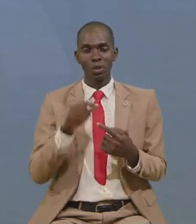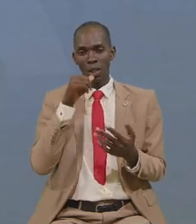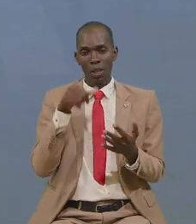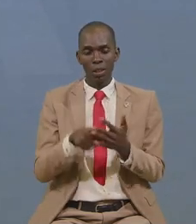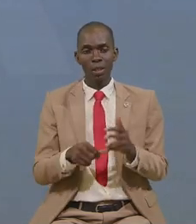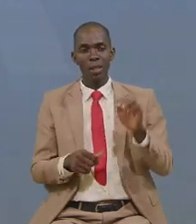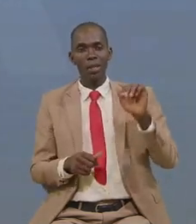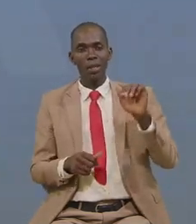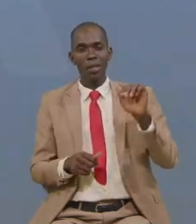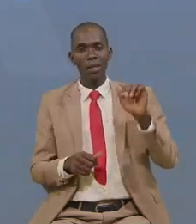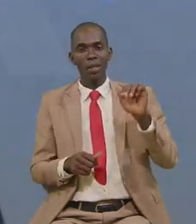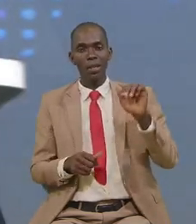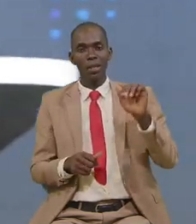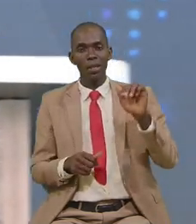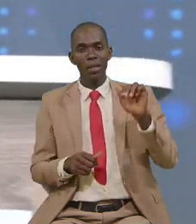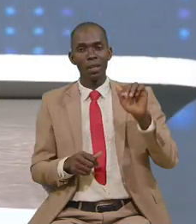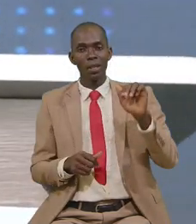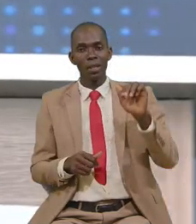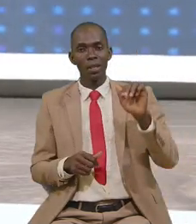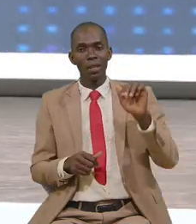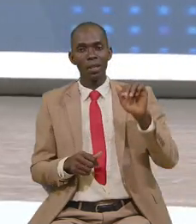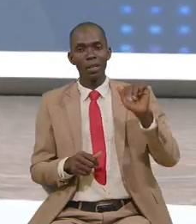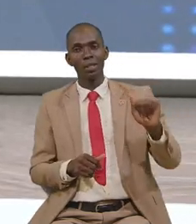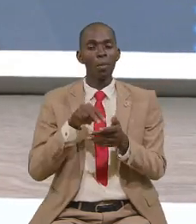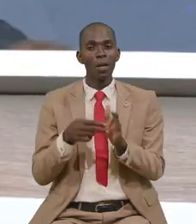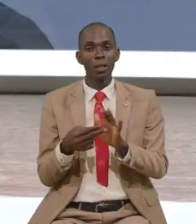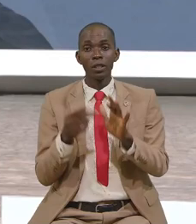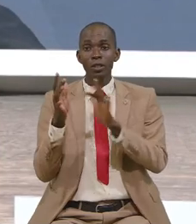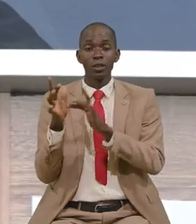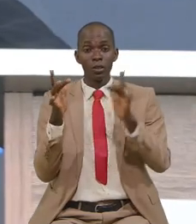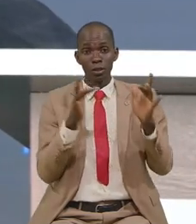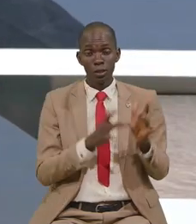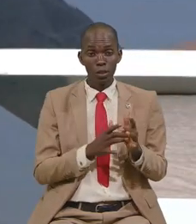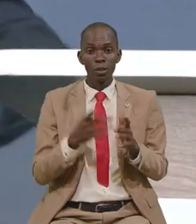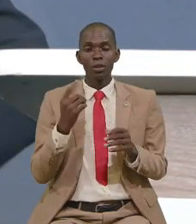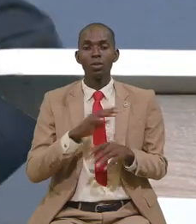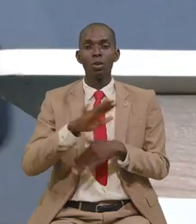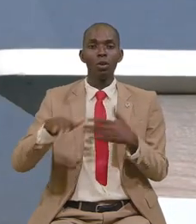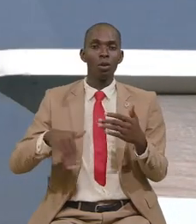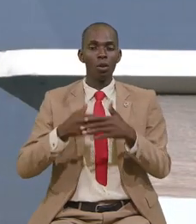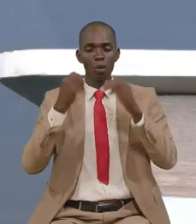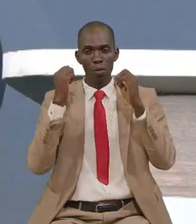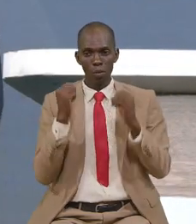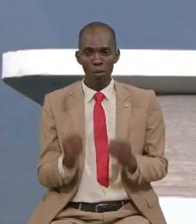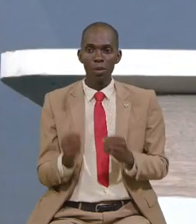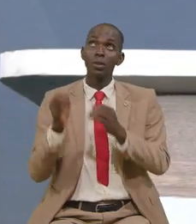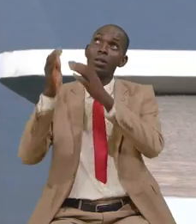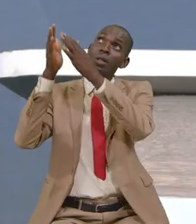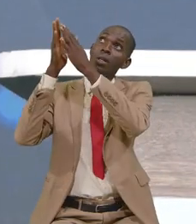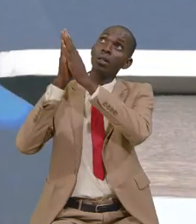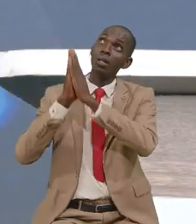the miracle. That is Jesus, the almighty advocate with